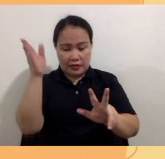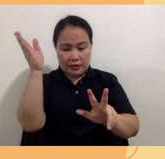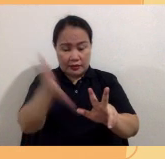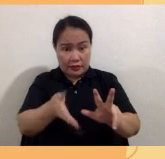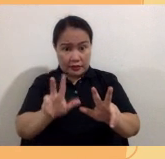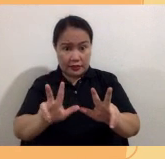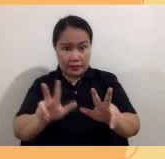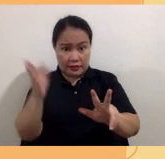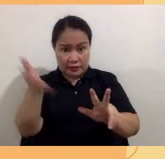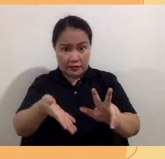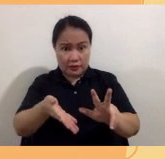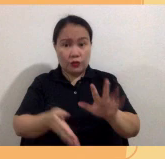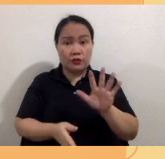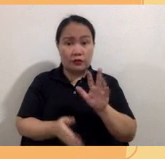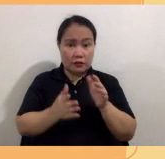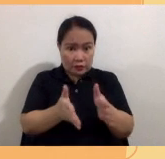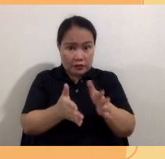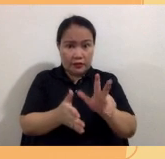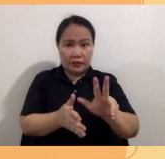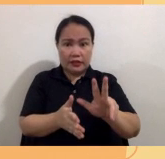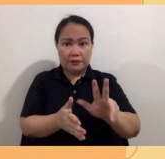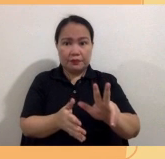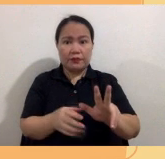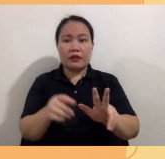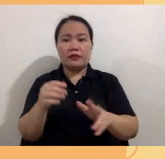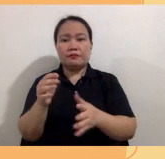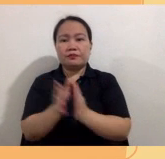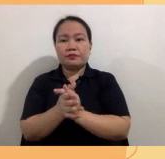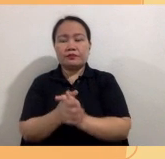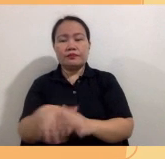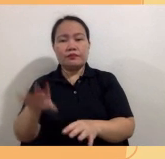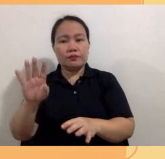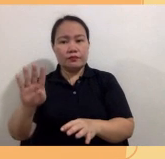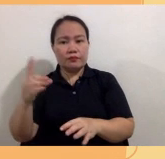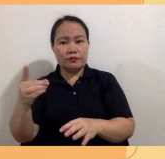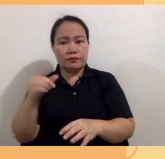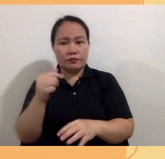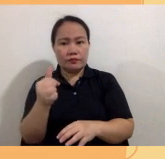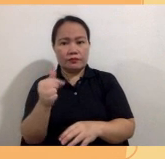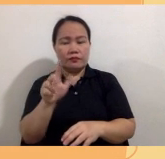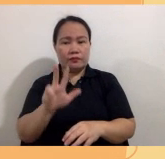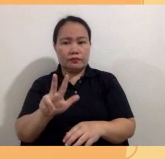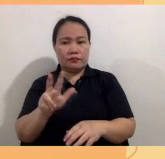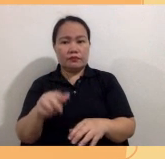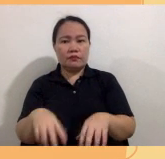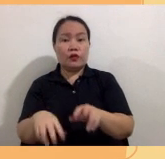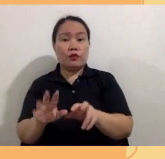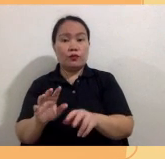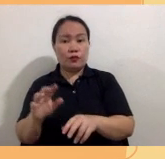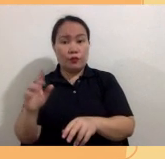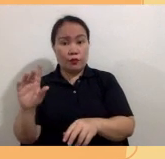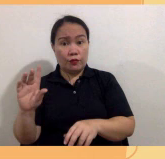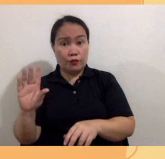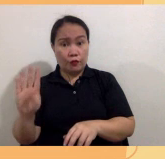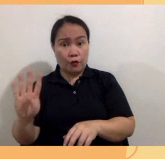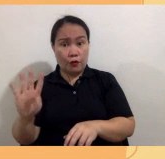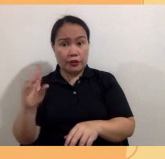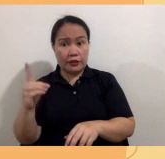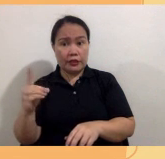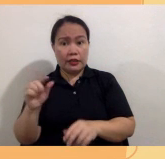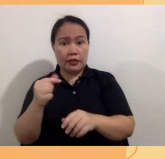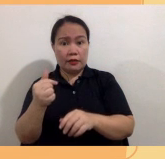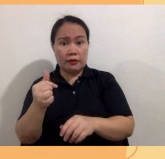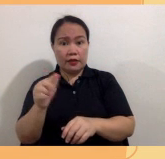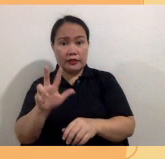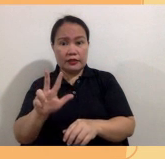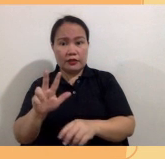therefore, simplify your answer. We will have 4D plus 3 over 3. Kasi meron